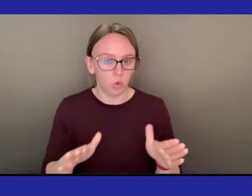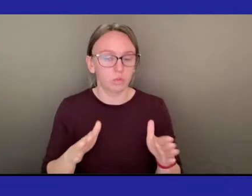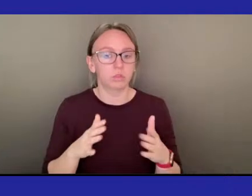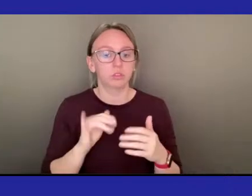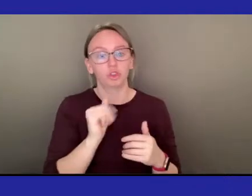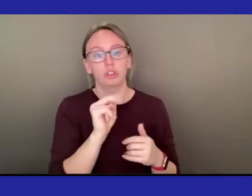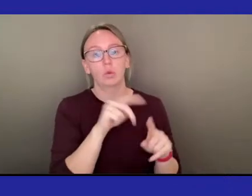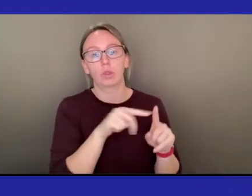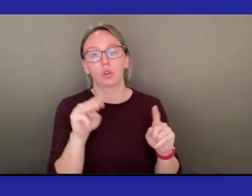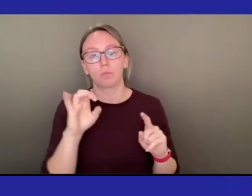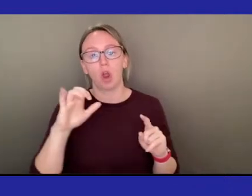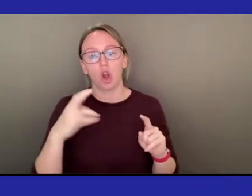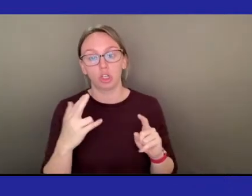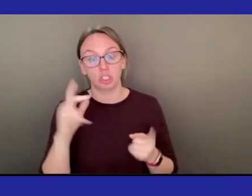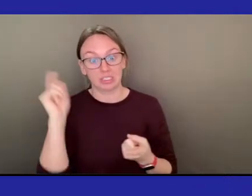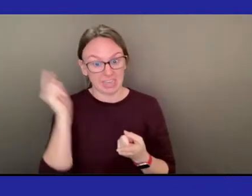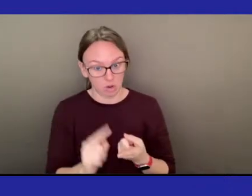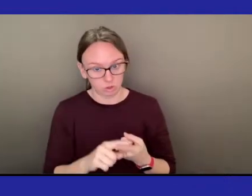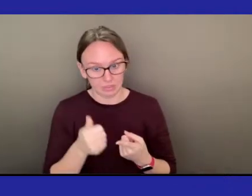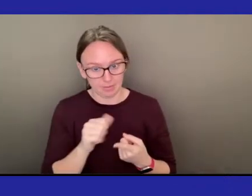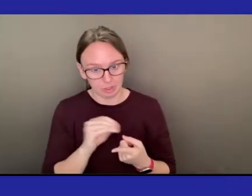March, we got all the way down to 10. Right now, it's